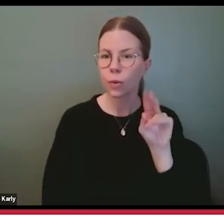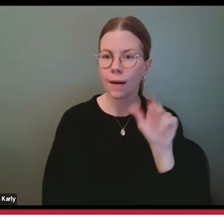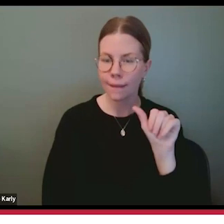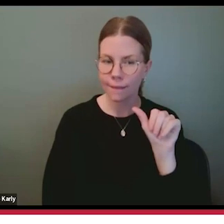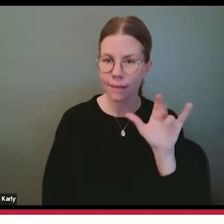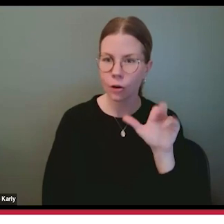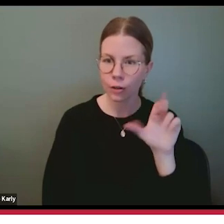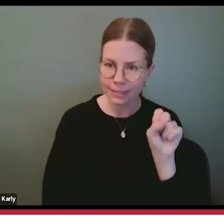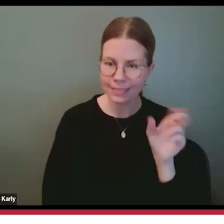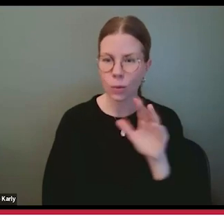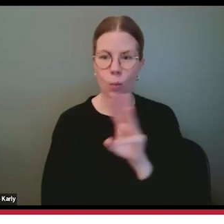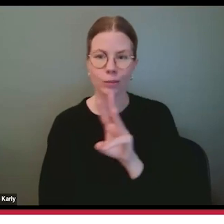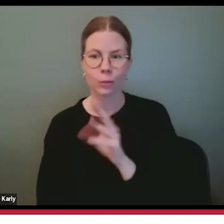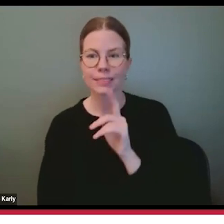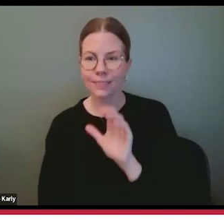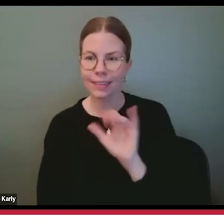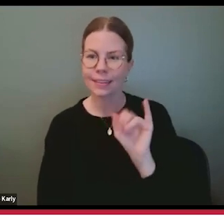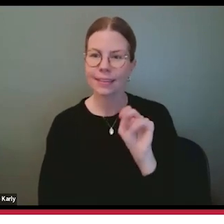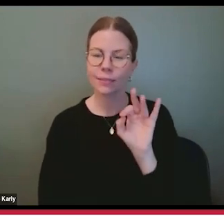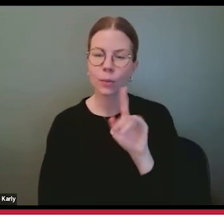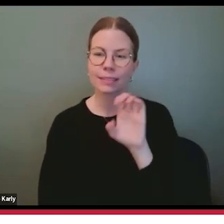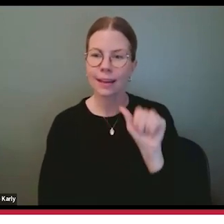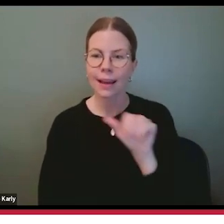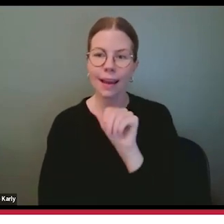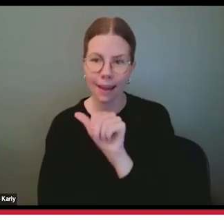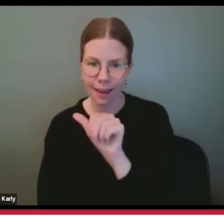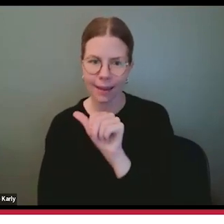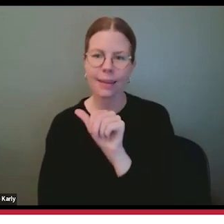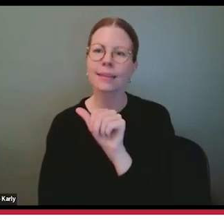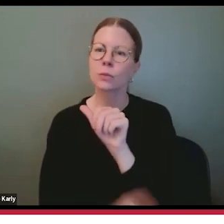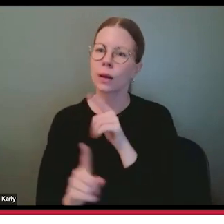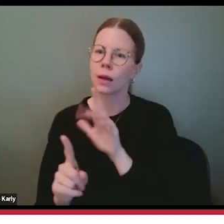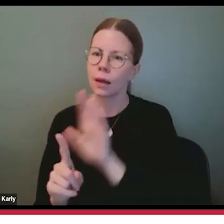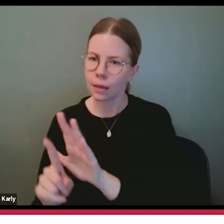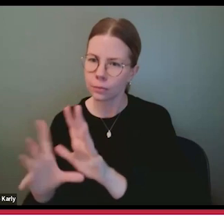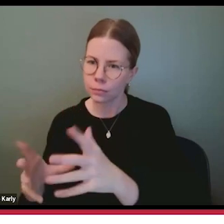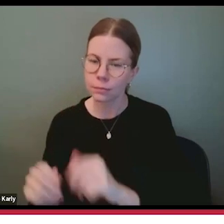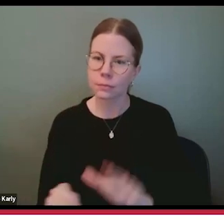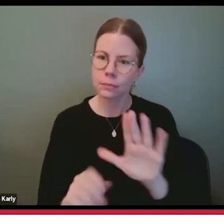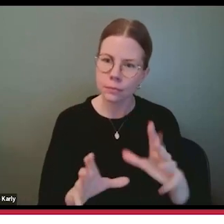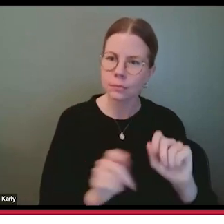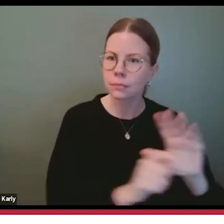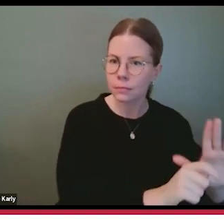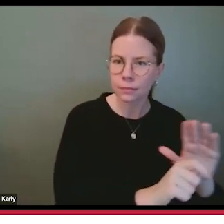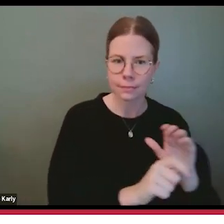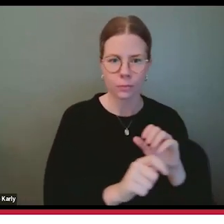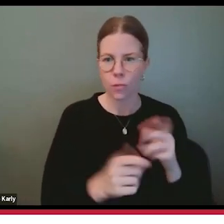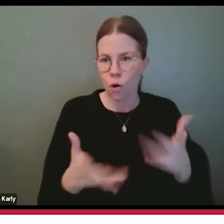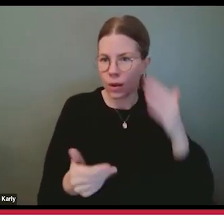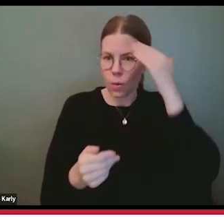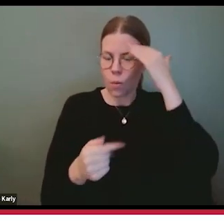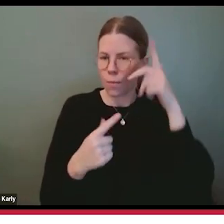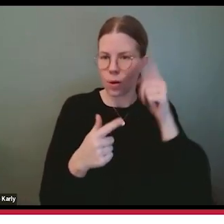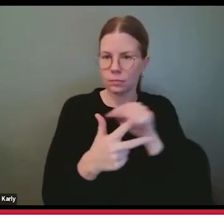Western Pacific. And those account for a majority of the outbreaks. And those are not things that we need to discover or that are